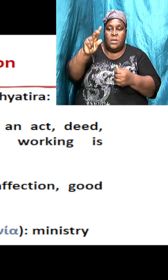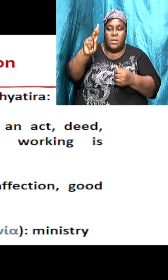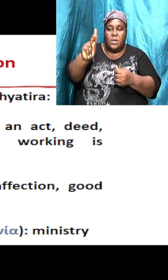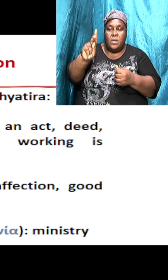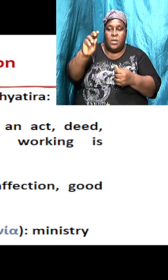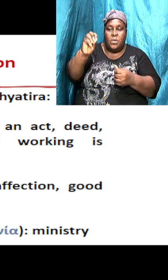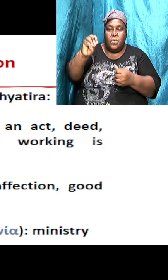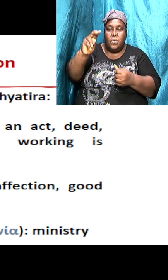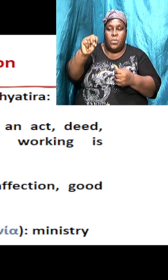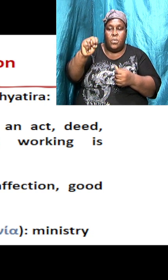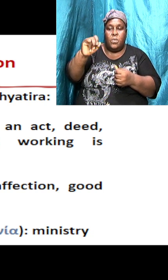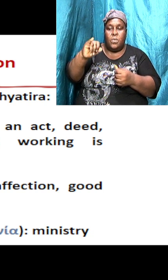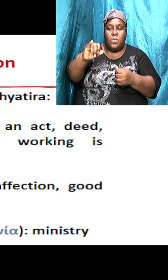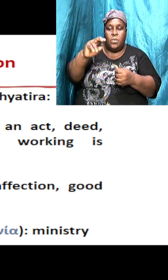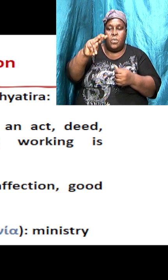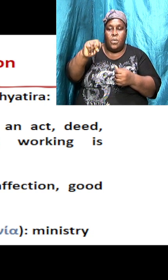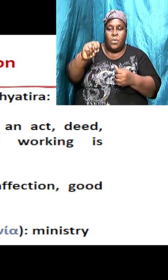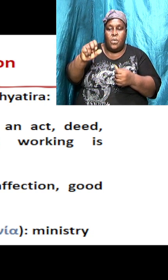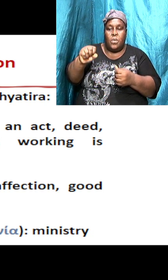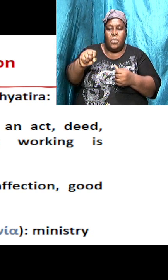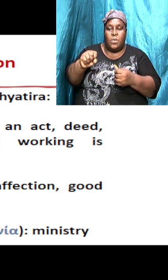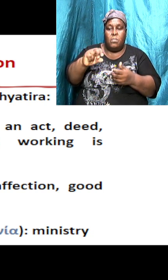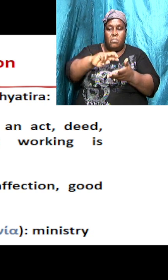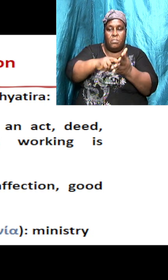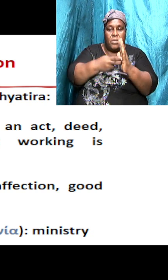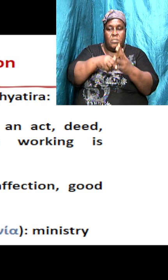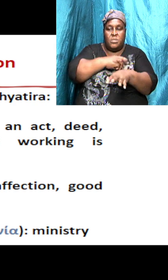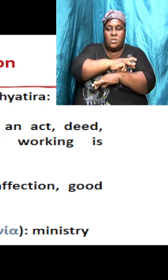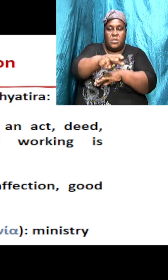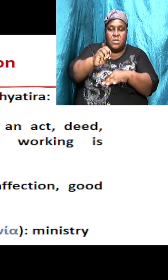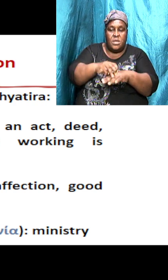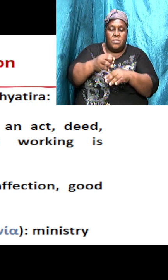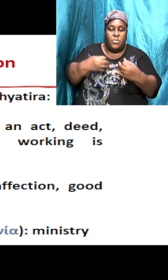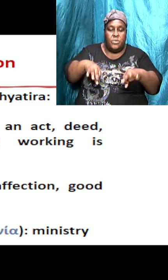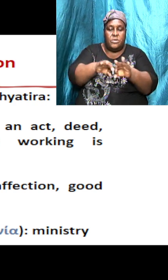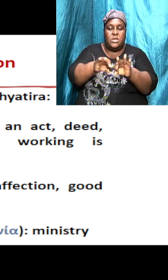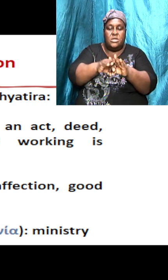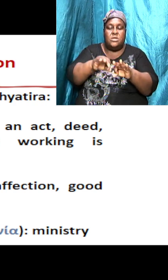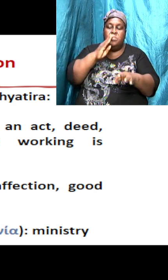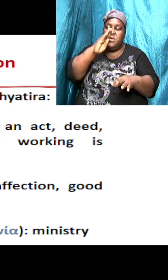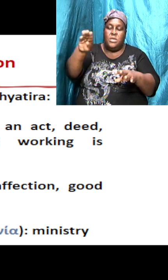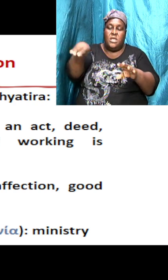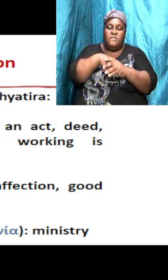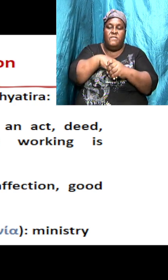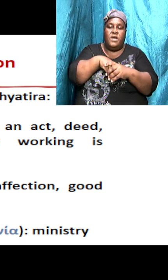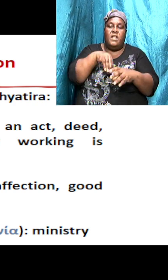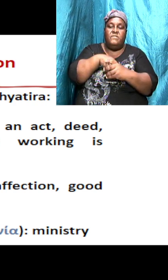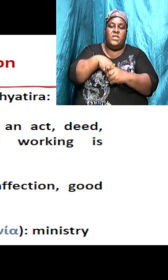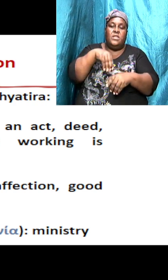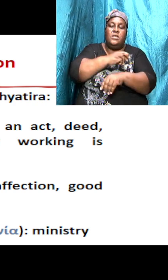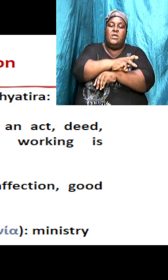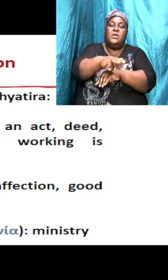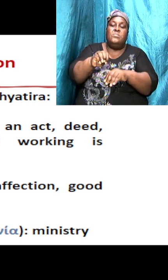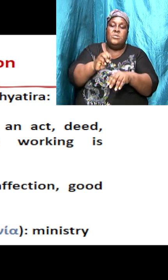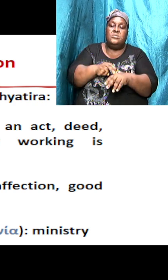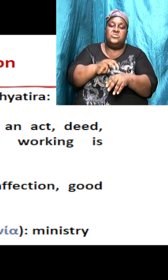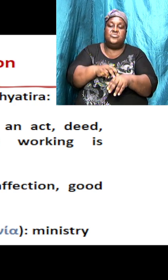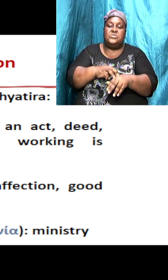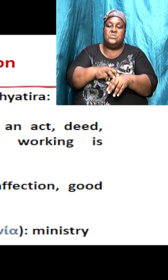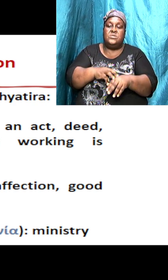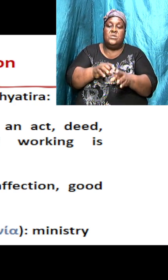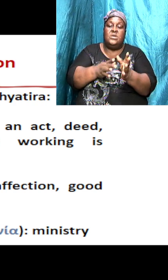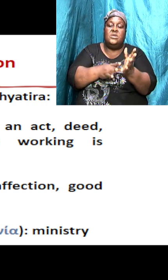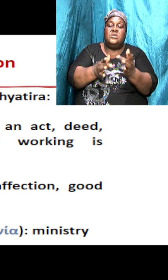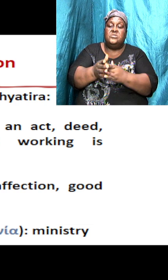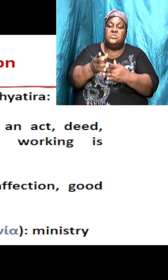is important to be involved in ministry. Brothers and sisters, it is important. And